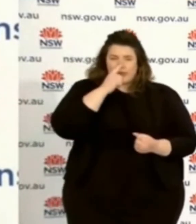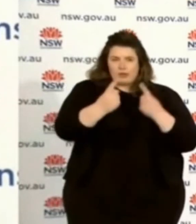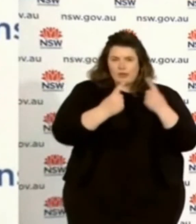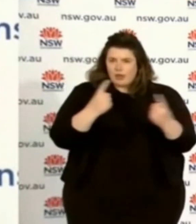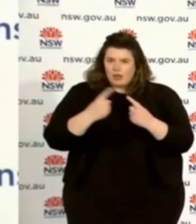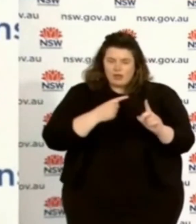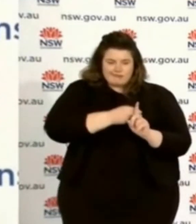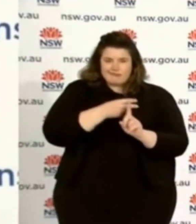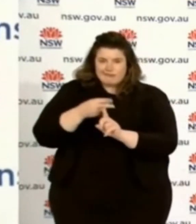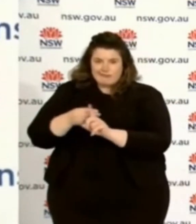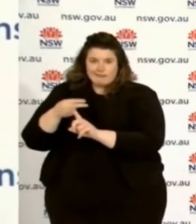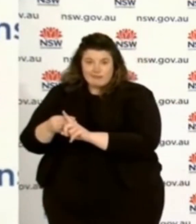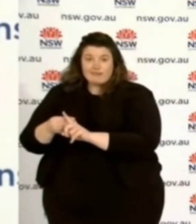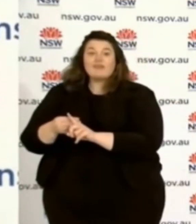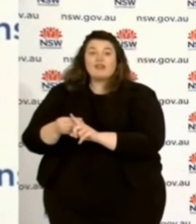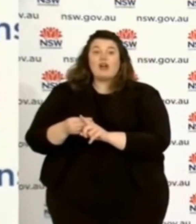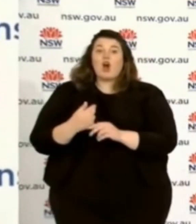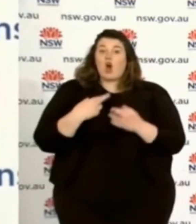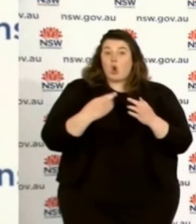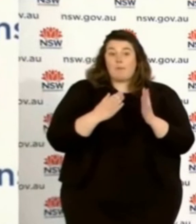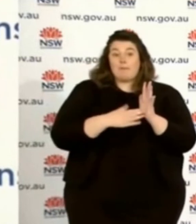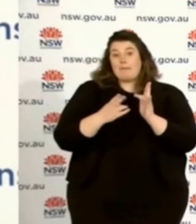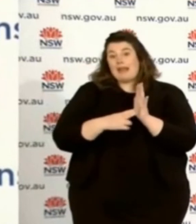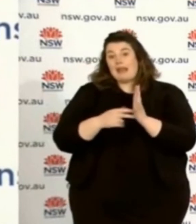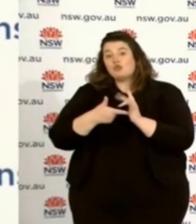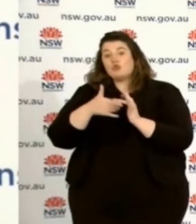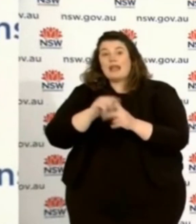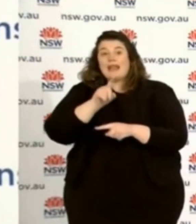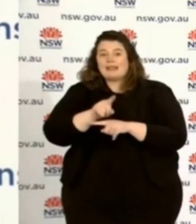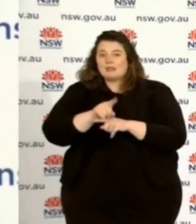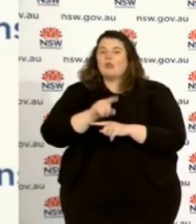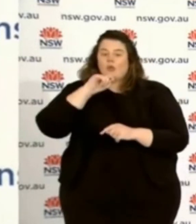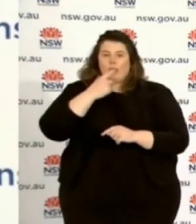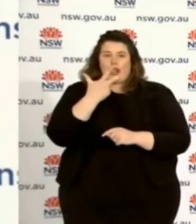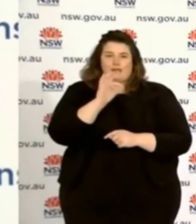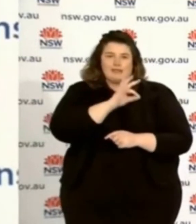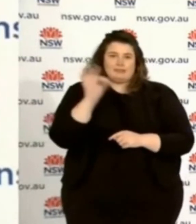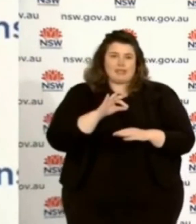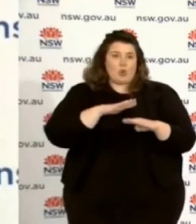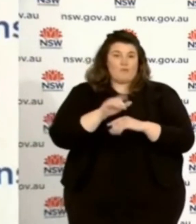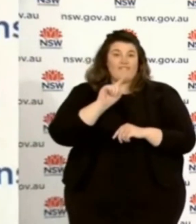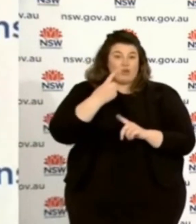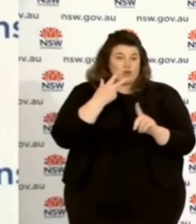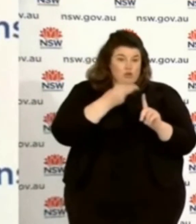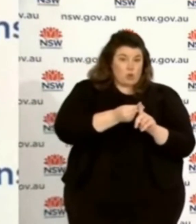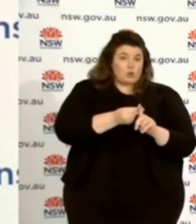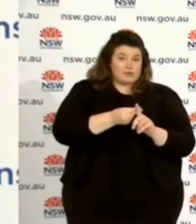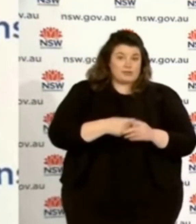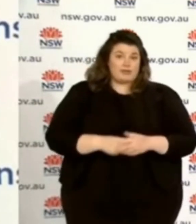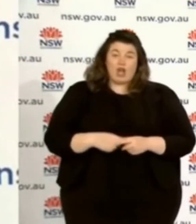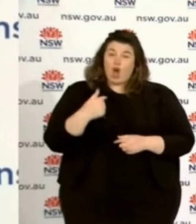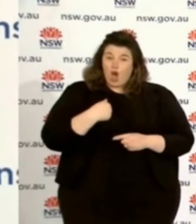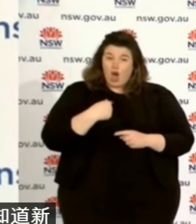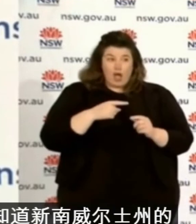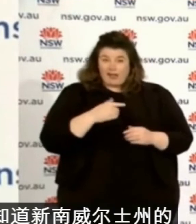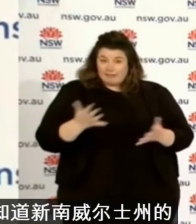actually be confident that probably by Monday or Tuesday we'll get to 80%. And what I'm challenging New South Wales residents to be is one of the most vaccinated